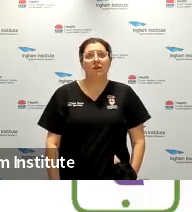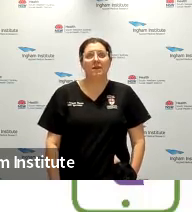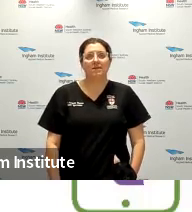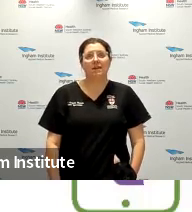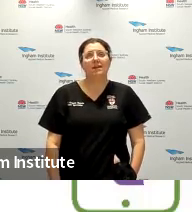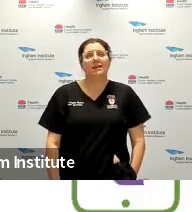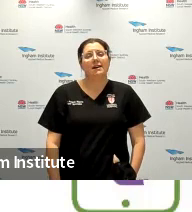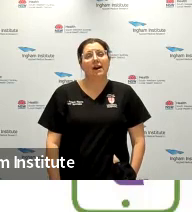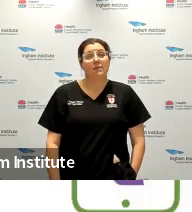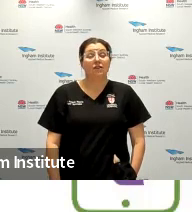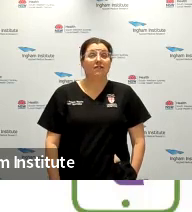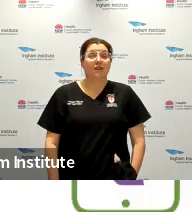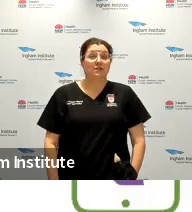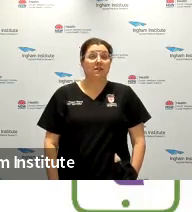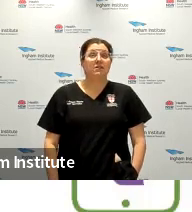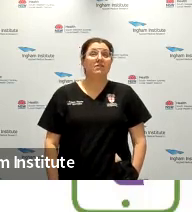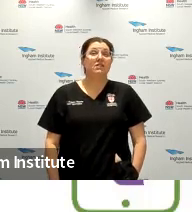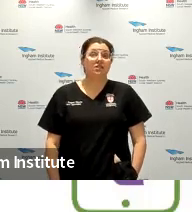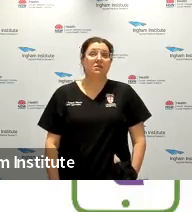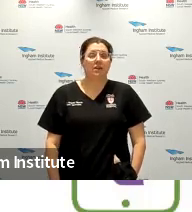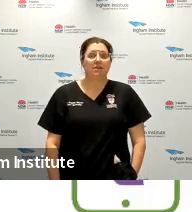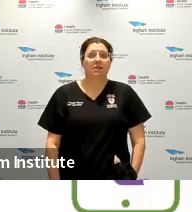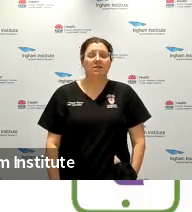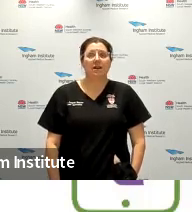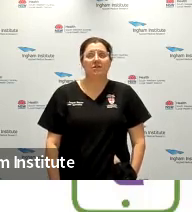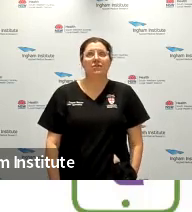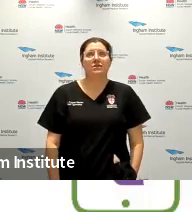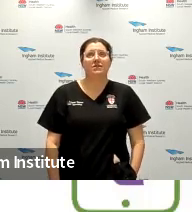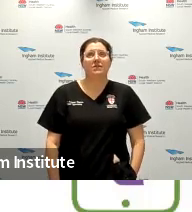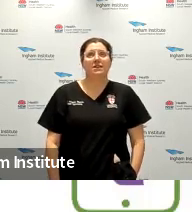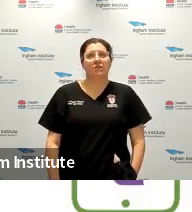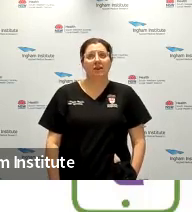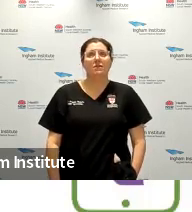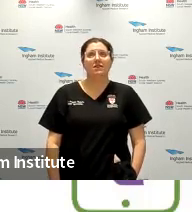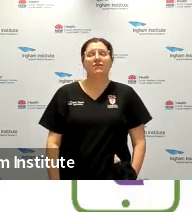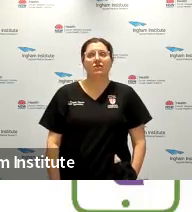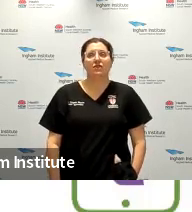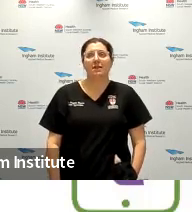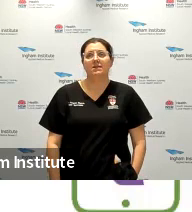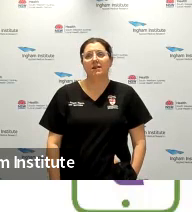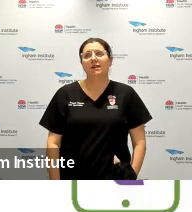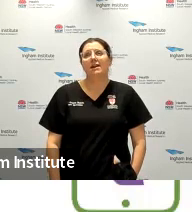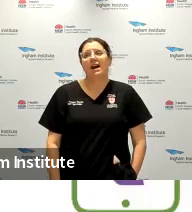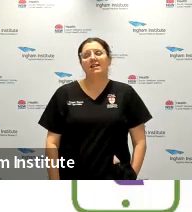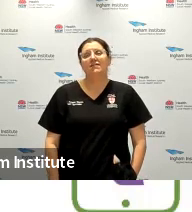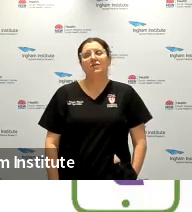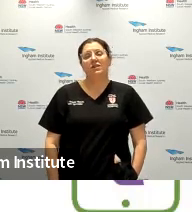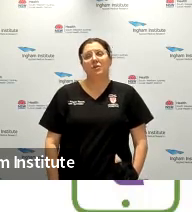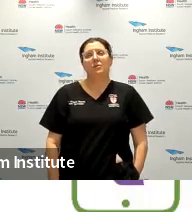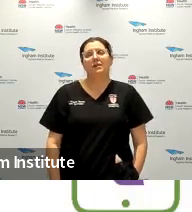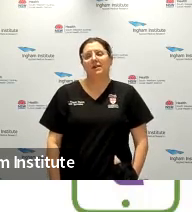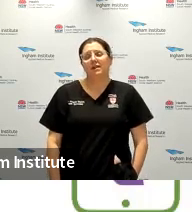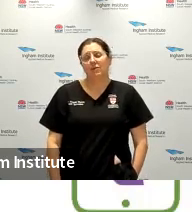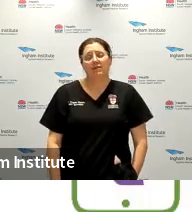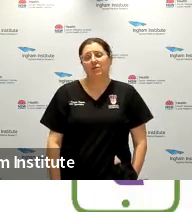the first trimester. 35% of Indigenous pregnancies don't see healthcare within the first trimester. And if you look